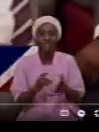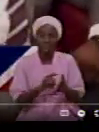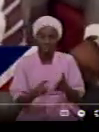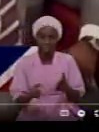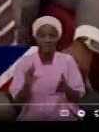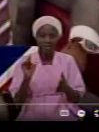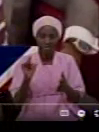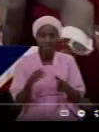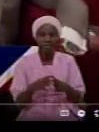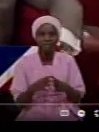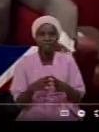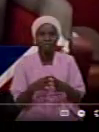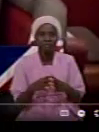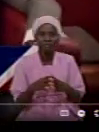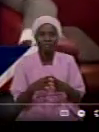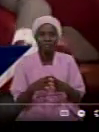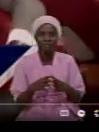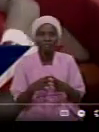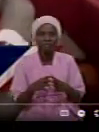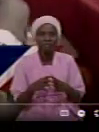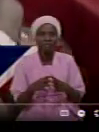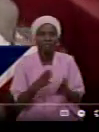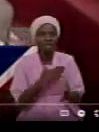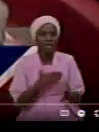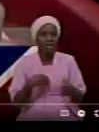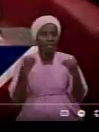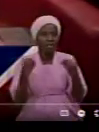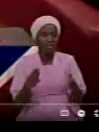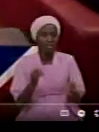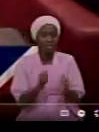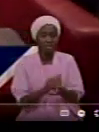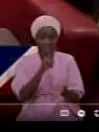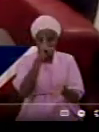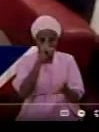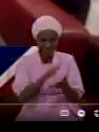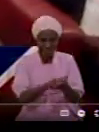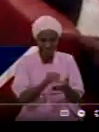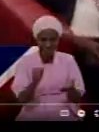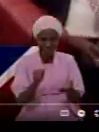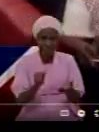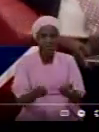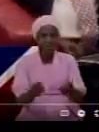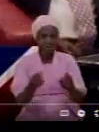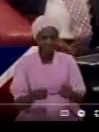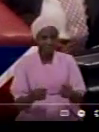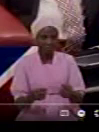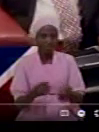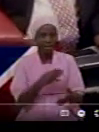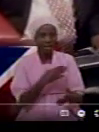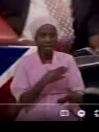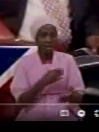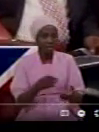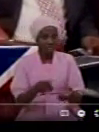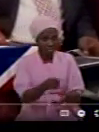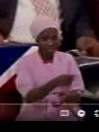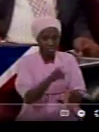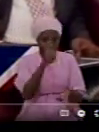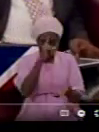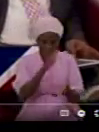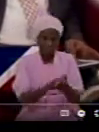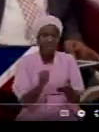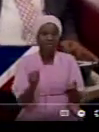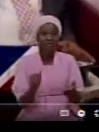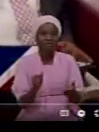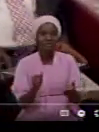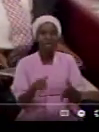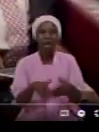verse 18. And many that believed came. They believed. How are we going to